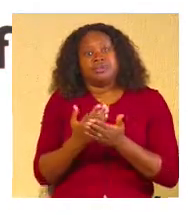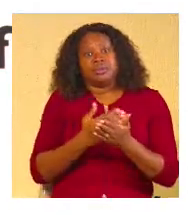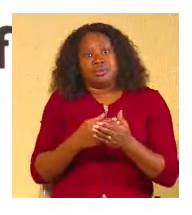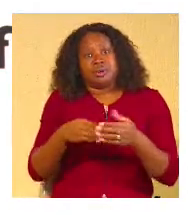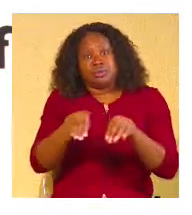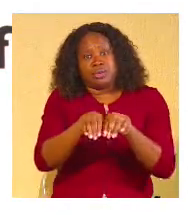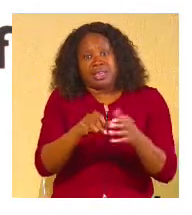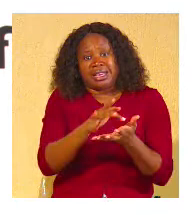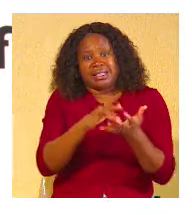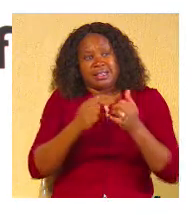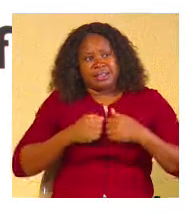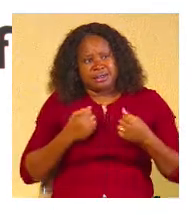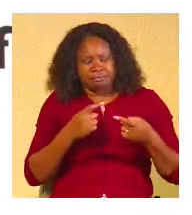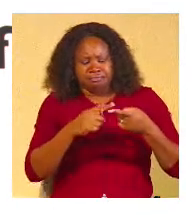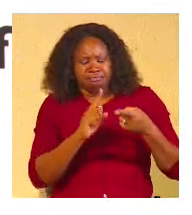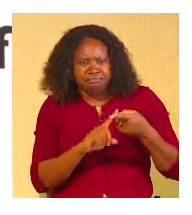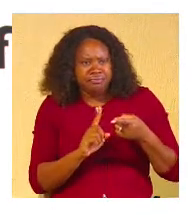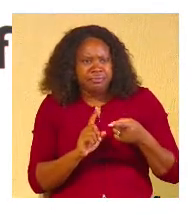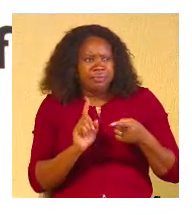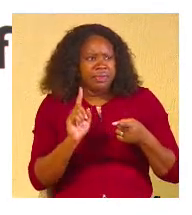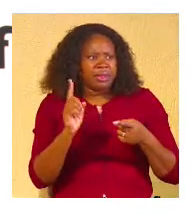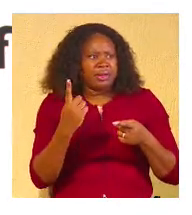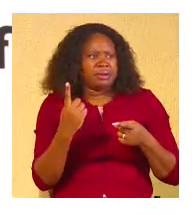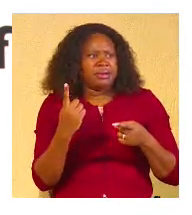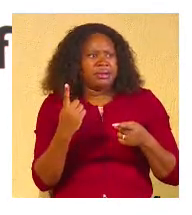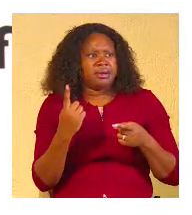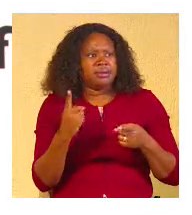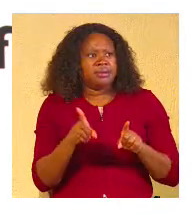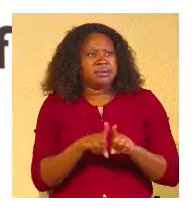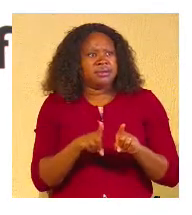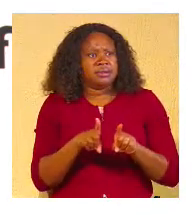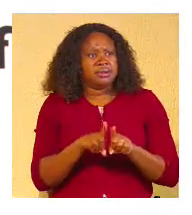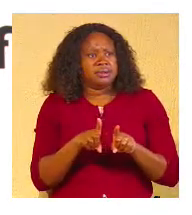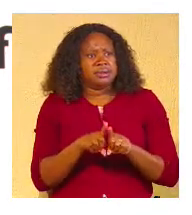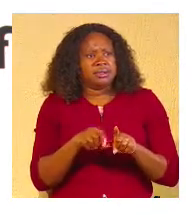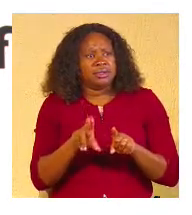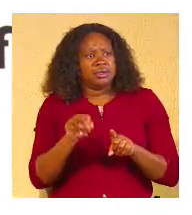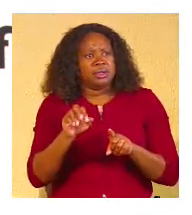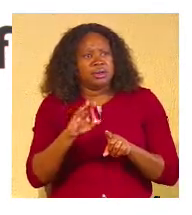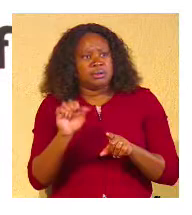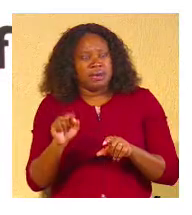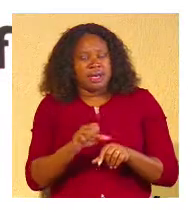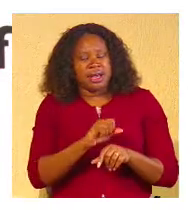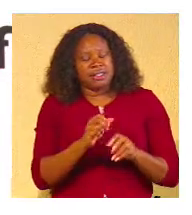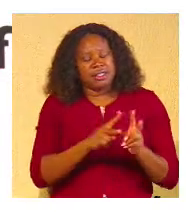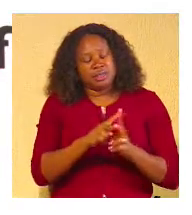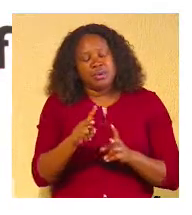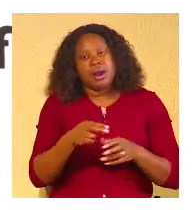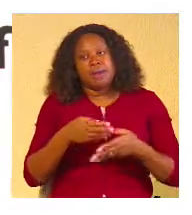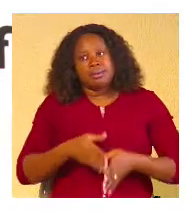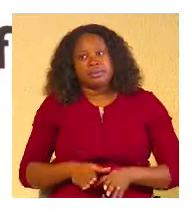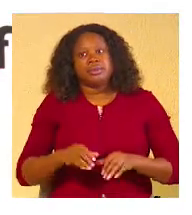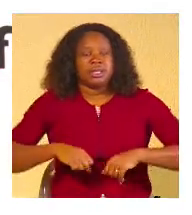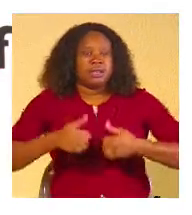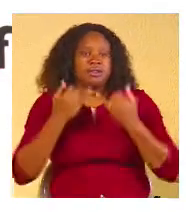at our centers, one of the key ones that Ms. Gale also referred to is the SRH, the Sexual and Reproductive